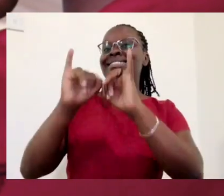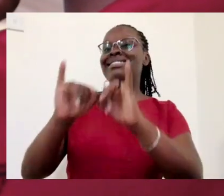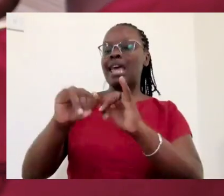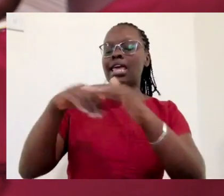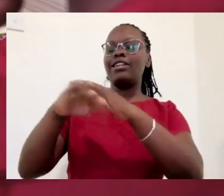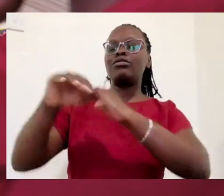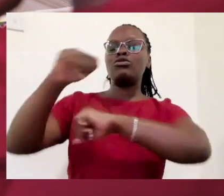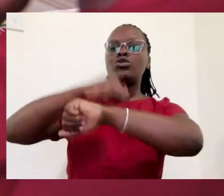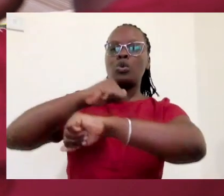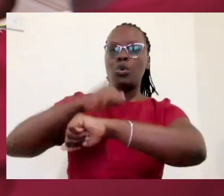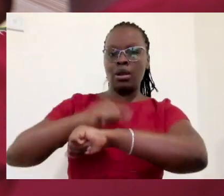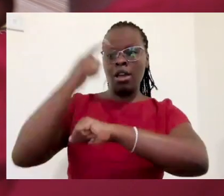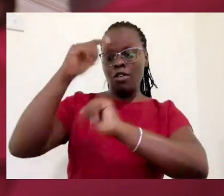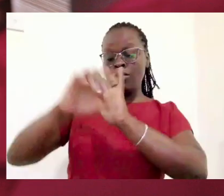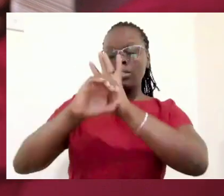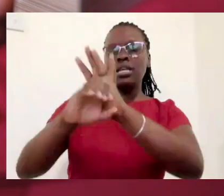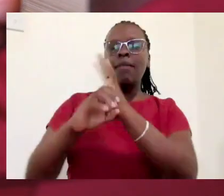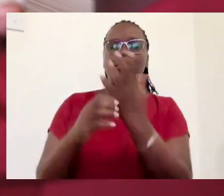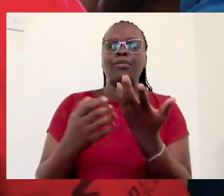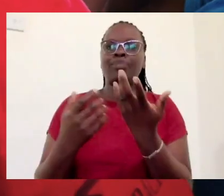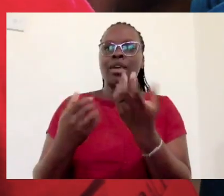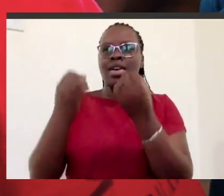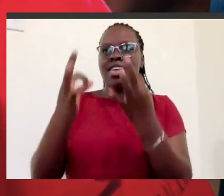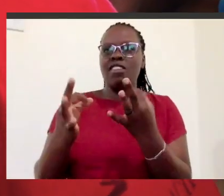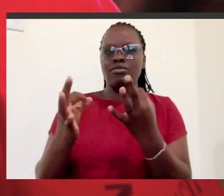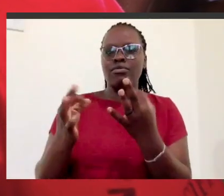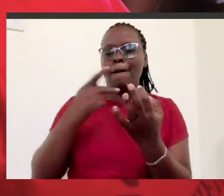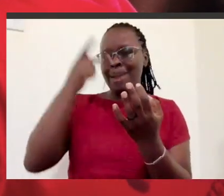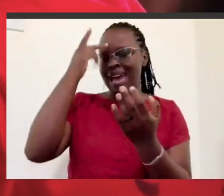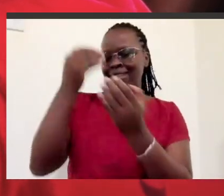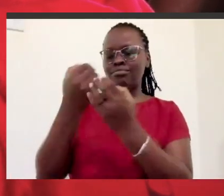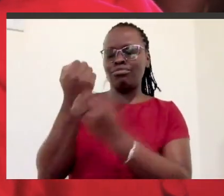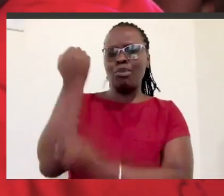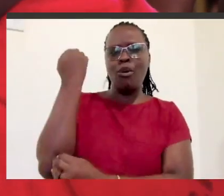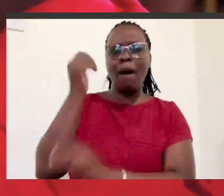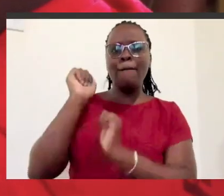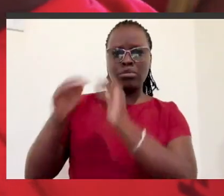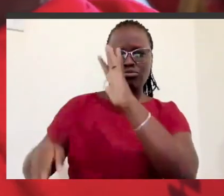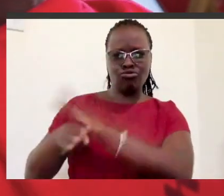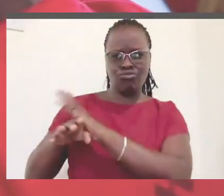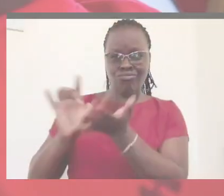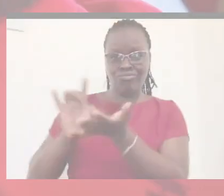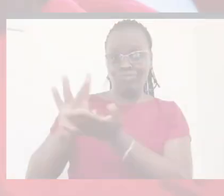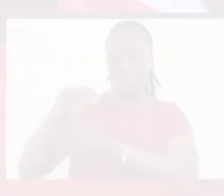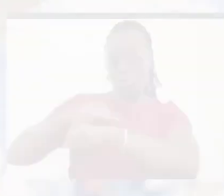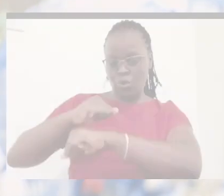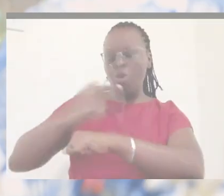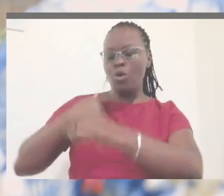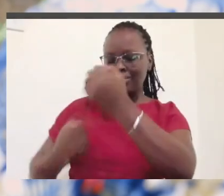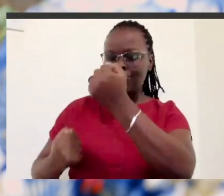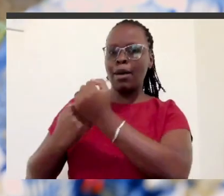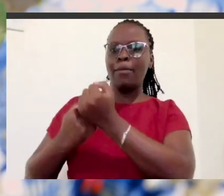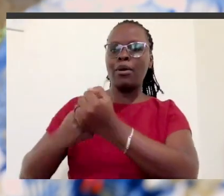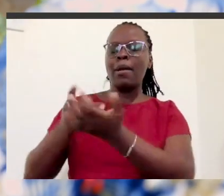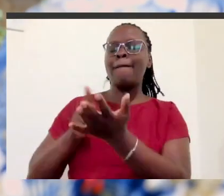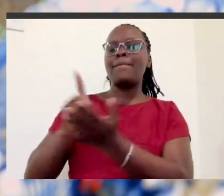stay in school program where we support learners to stay in school by paying for them school fees. We also have